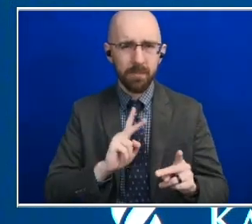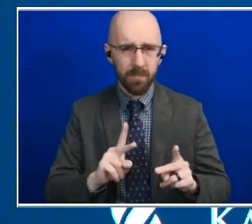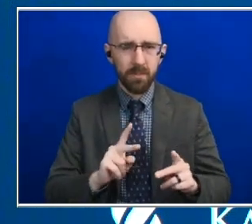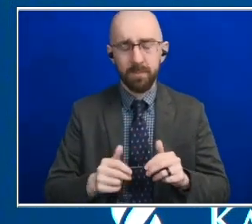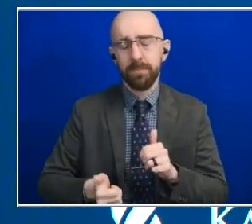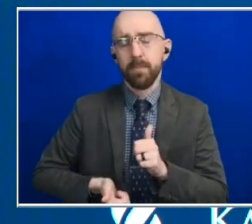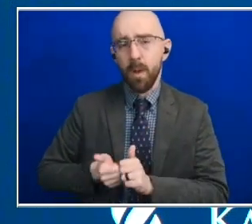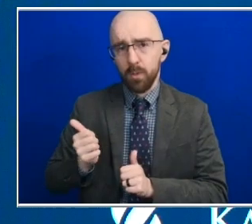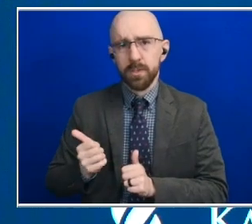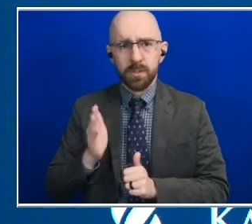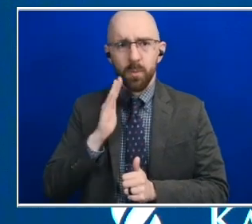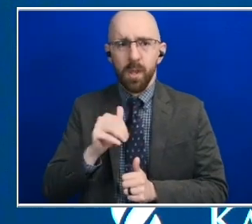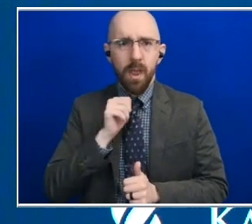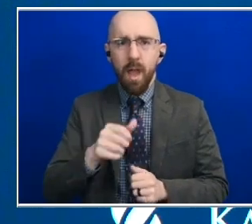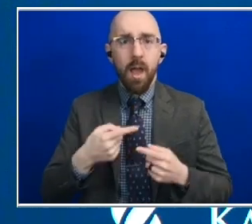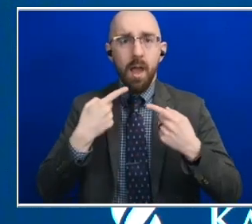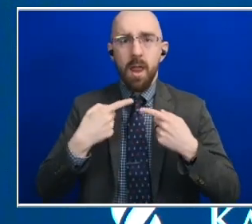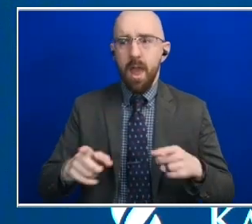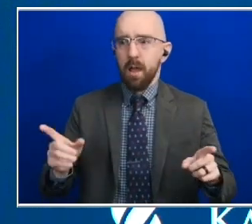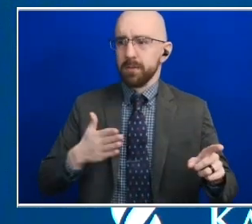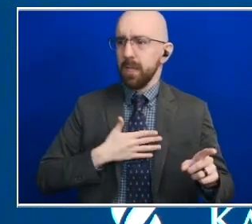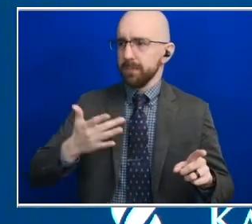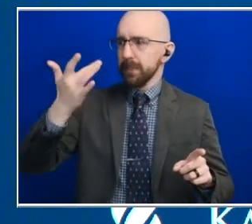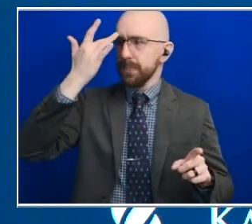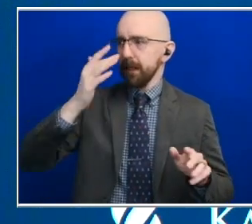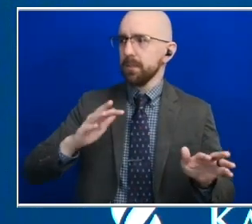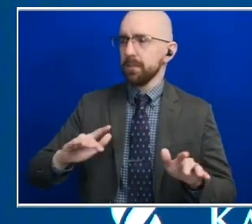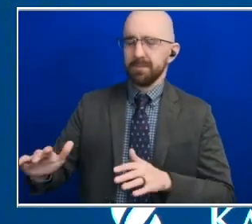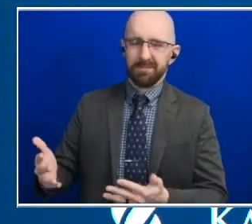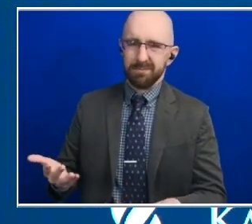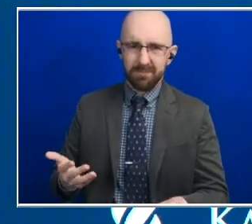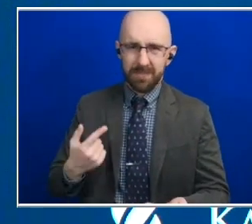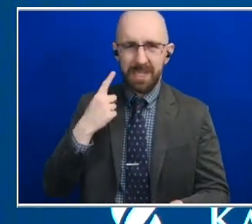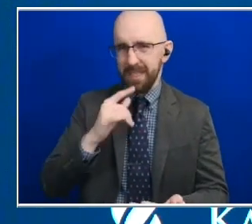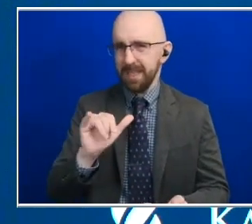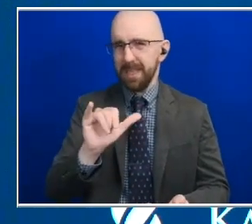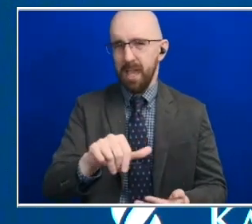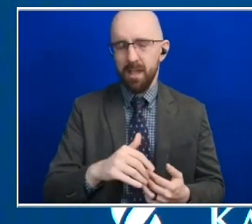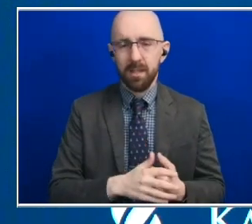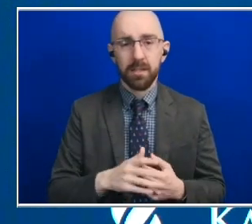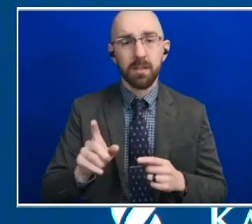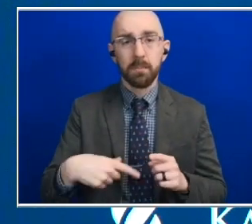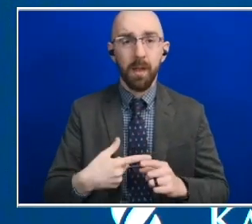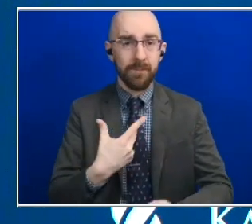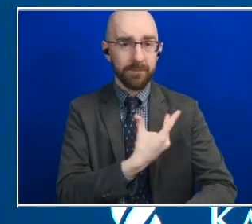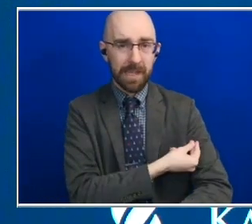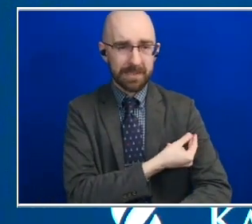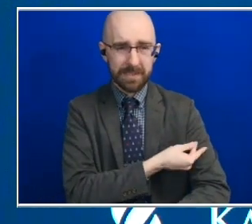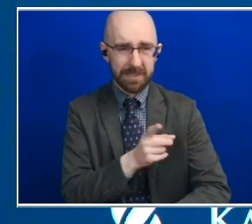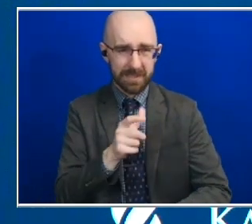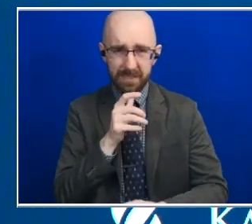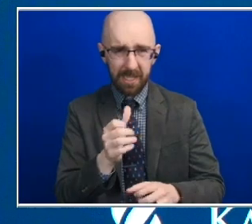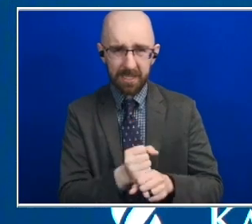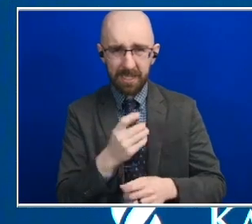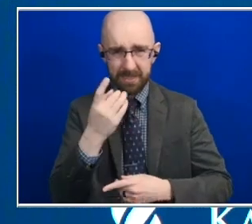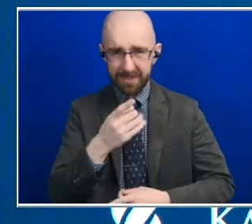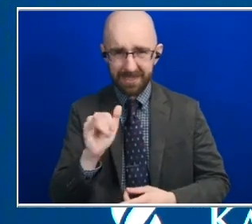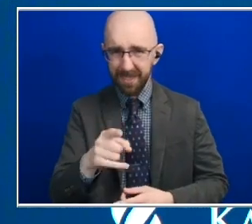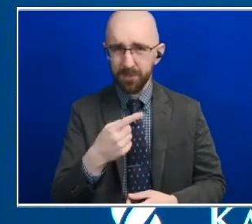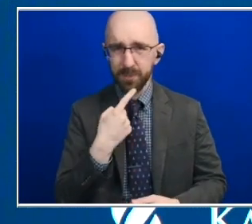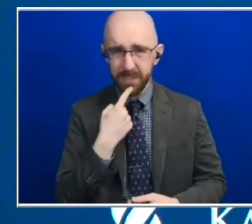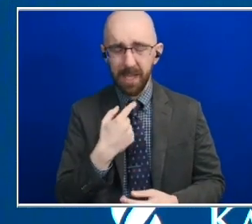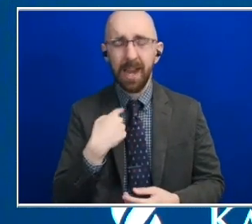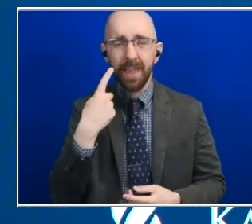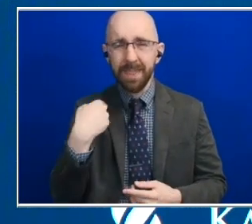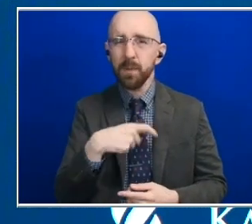not announcing their illnesses to the world. So I think that's it. And what about vaccines? Is he not getting the disease, as you said? I think we need to, and this is